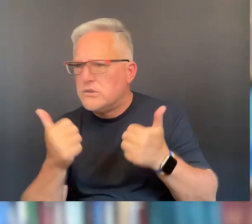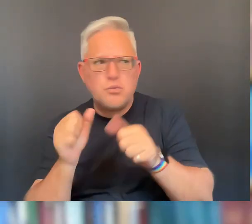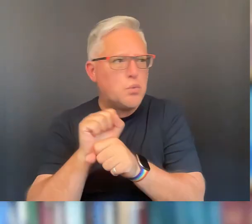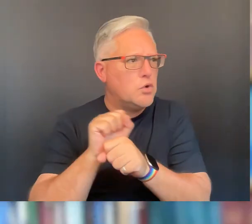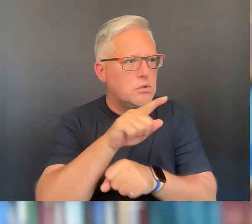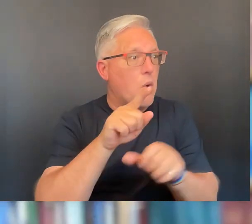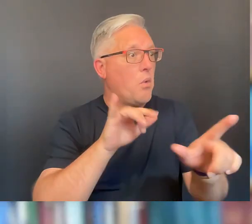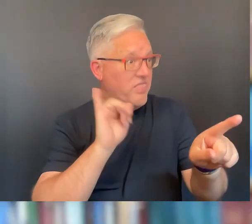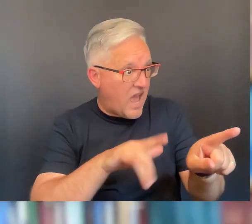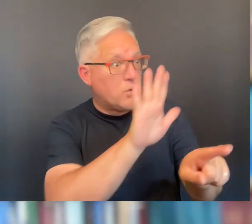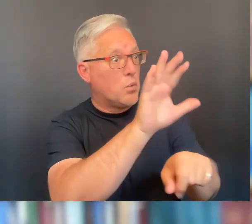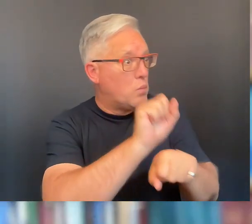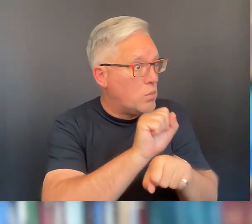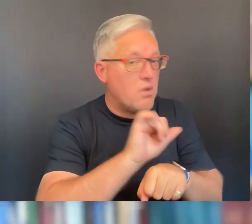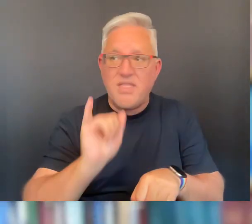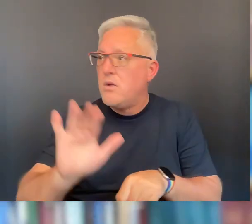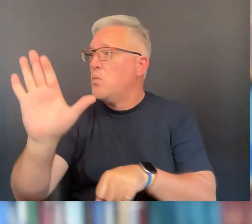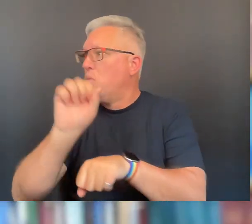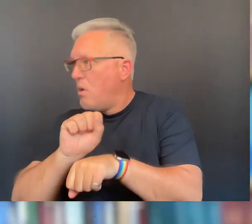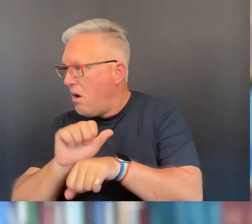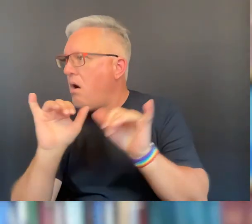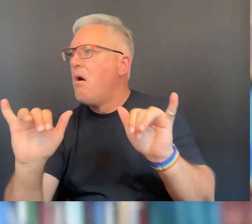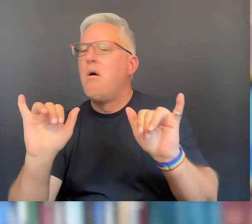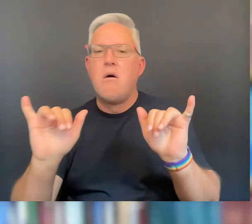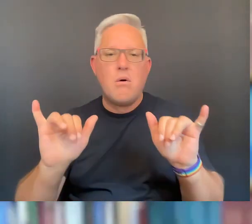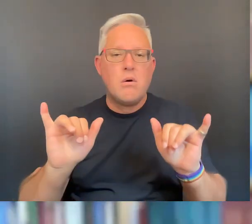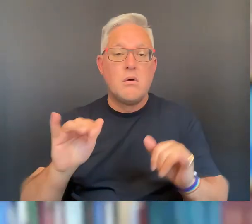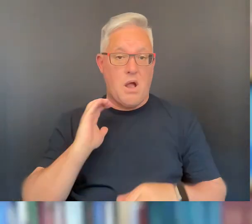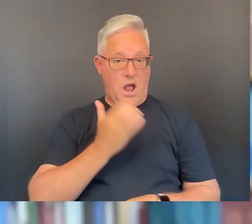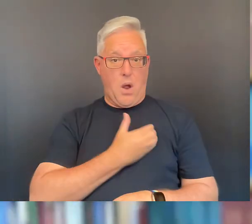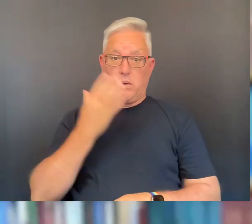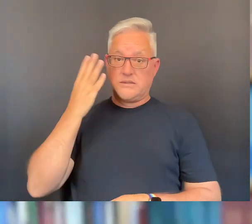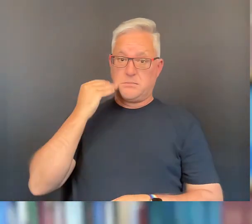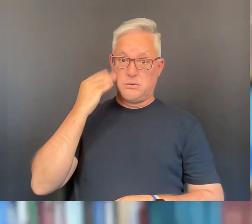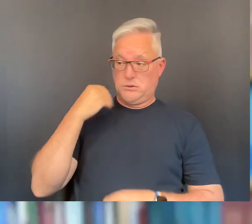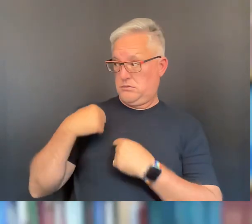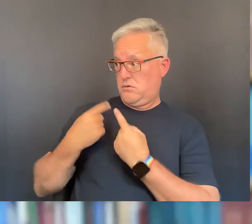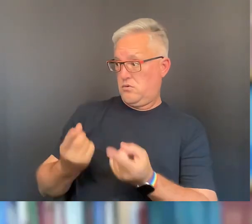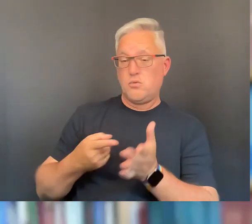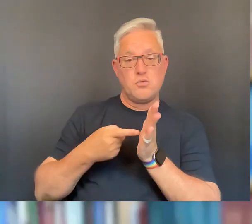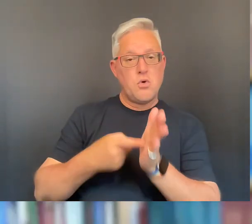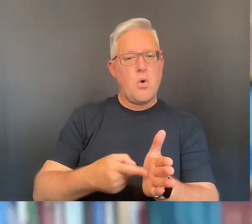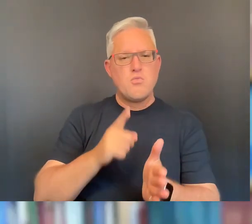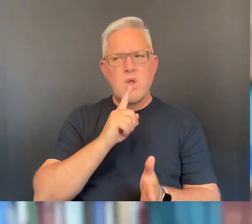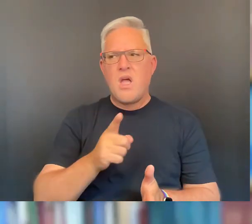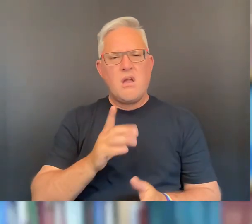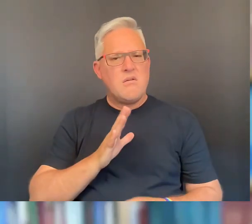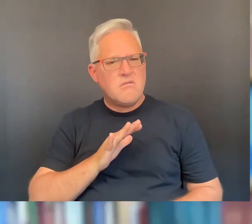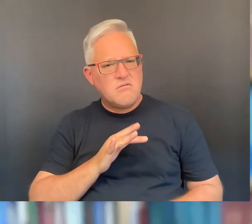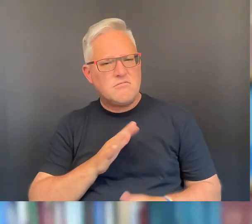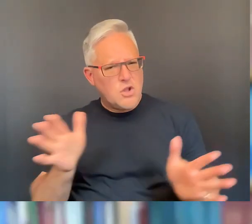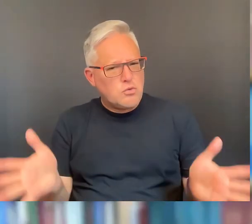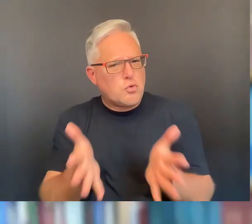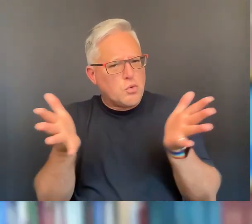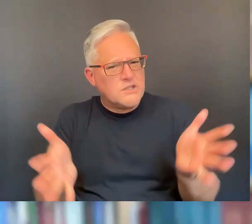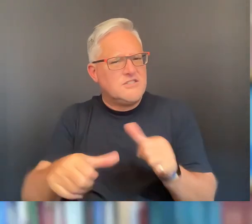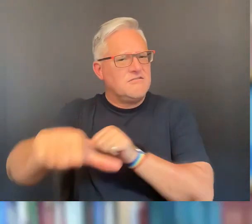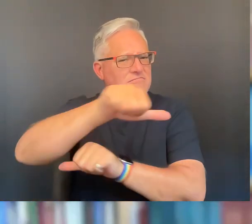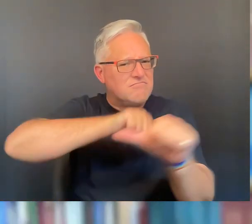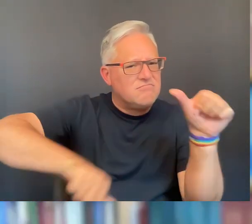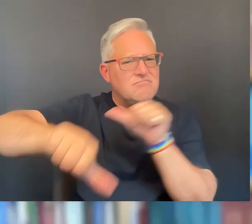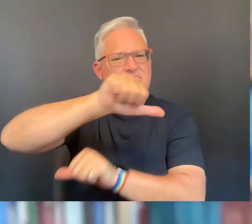this work together. From our experience here at Gustavus, it's really been a time of mutual encouragement